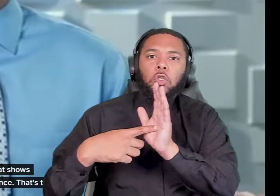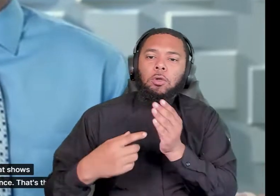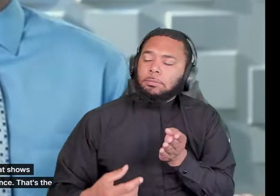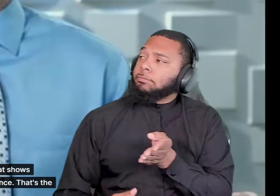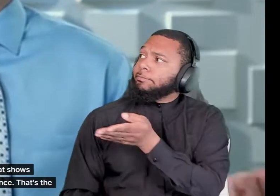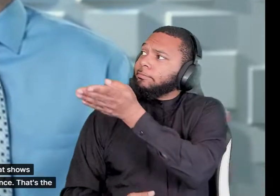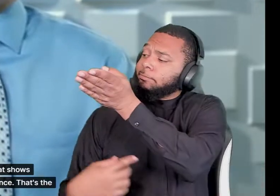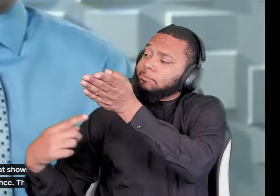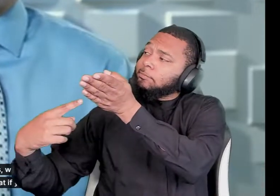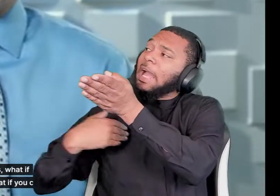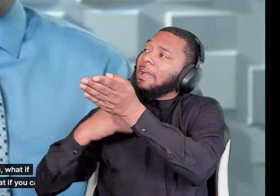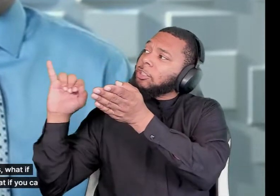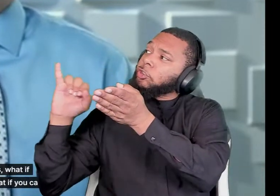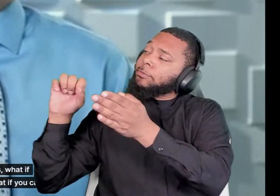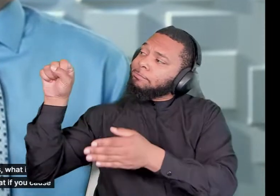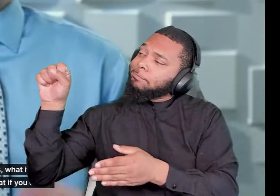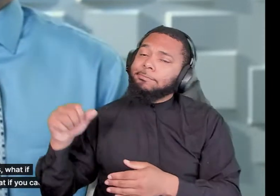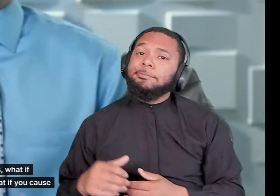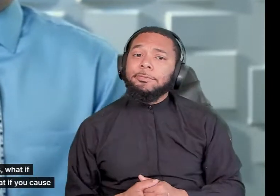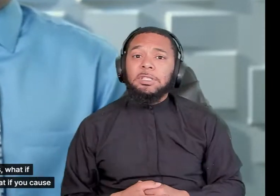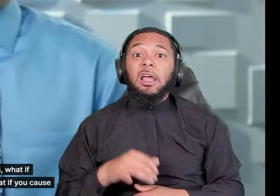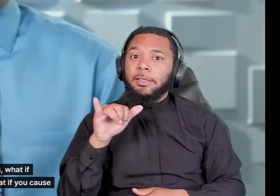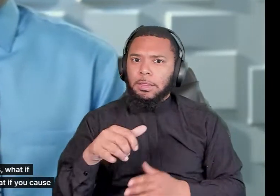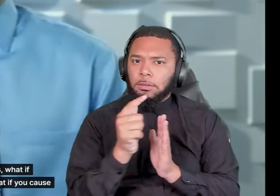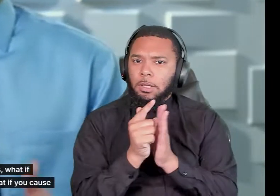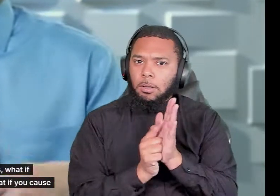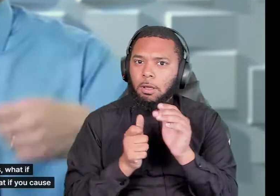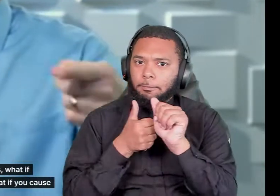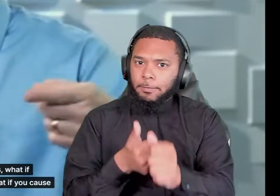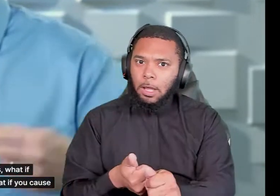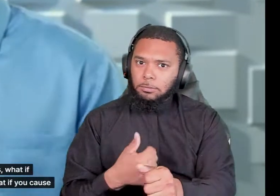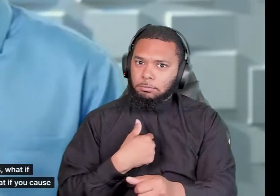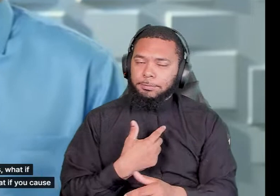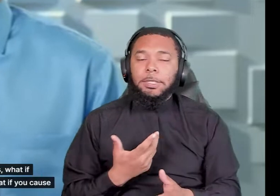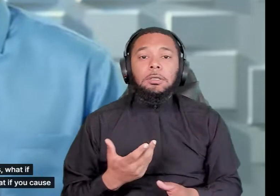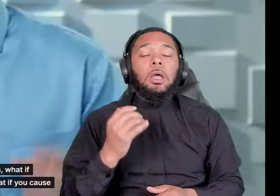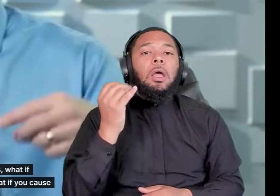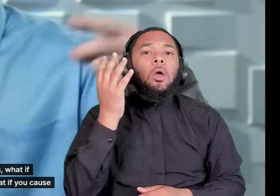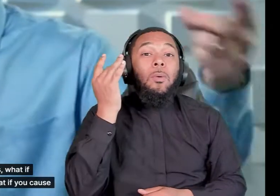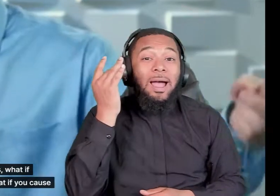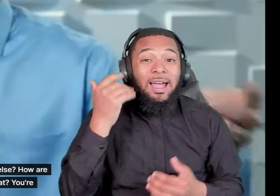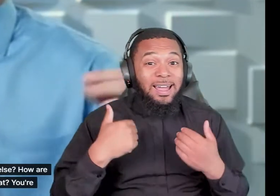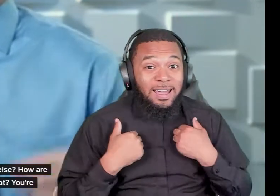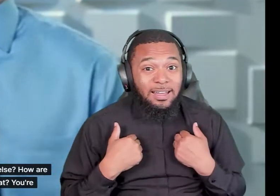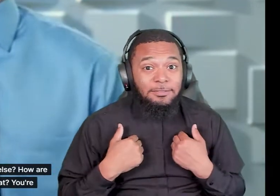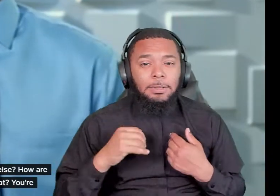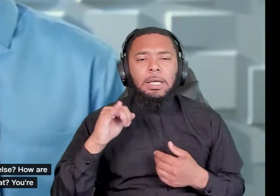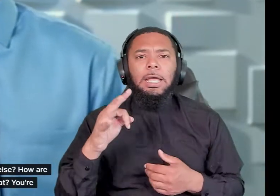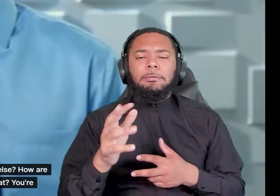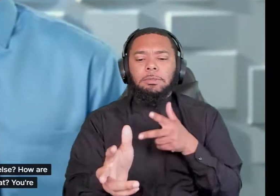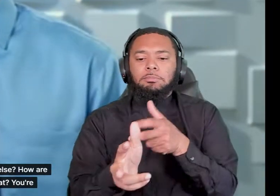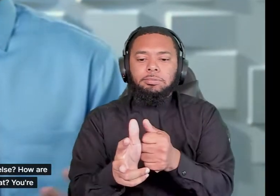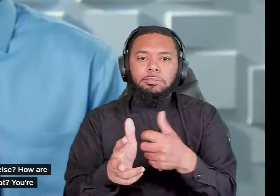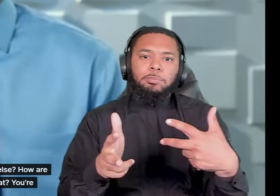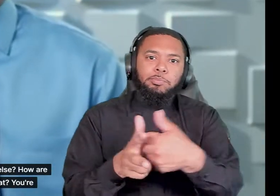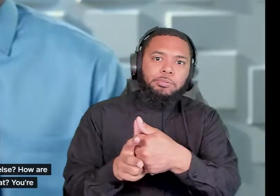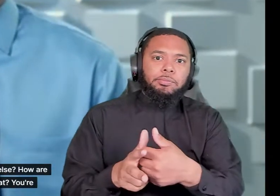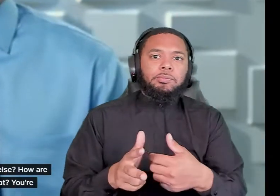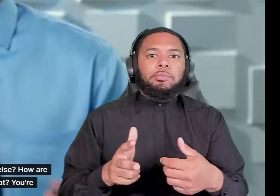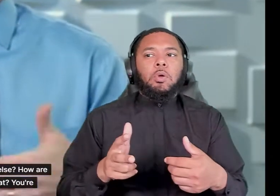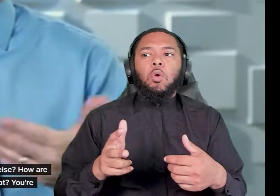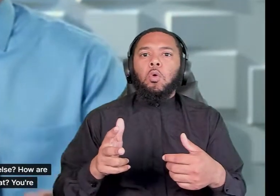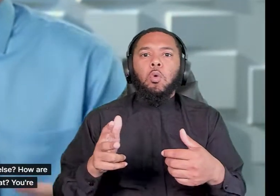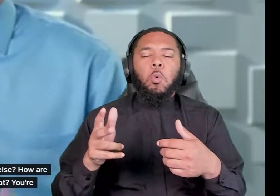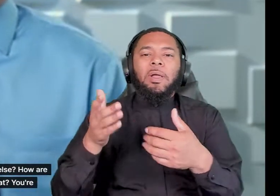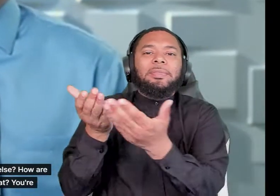driving with insurance. That's the law. Reason for that is, what if you hit somebody else? What if you cause damage to something